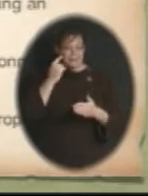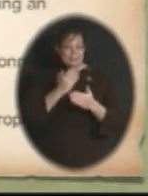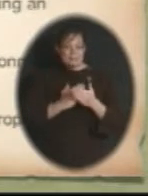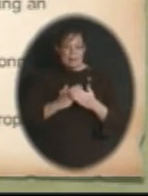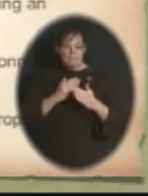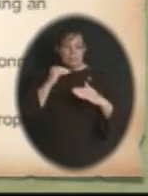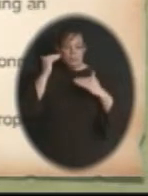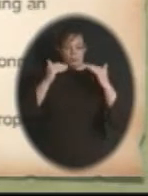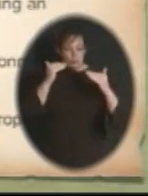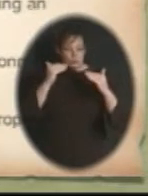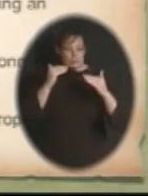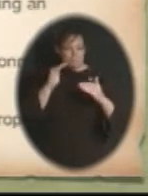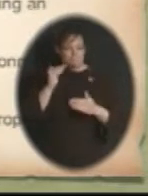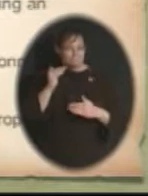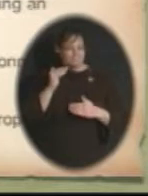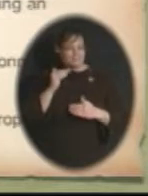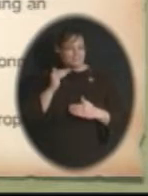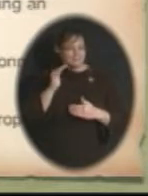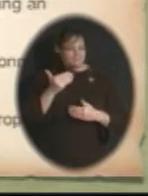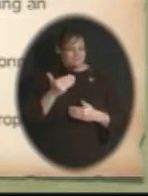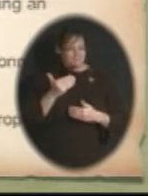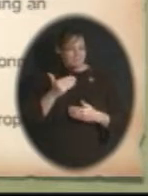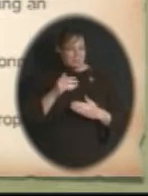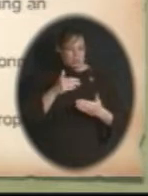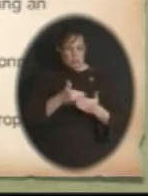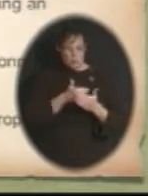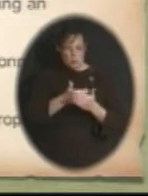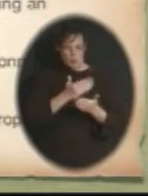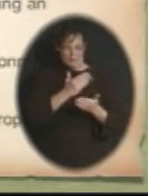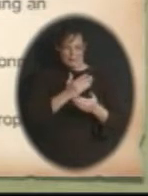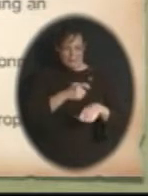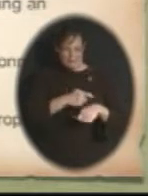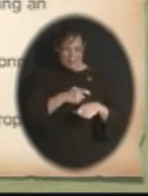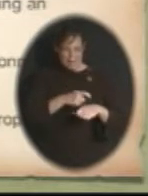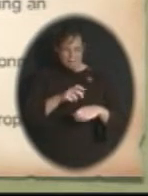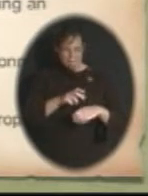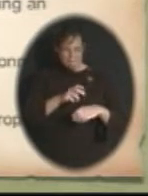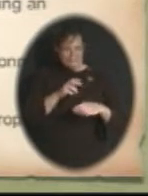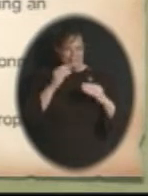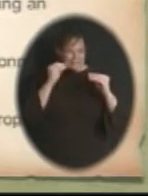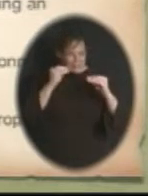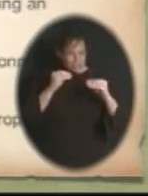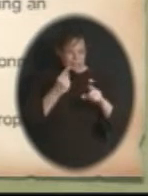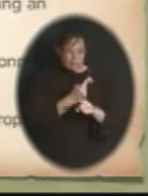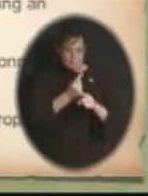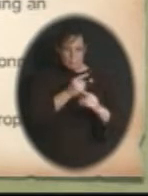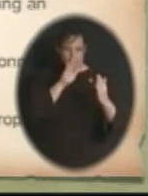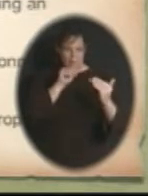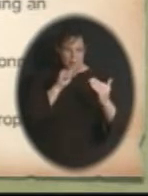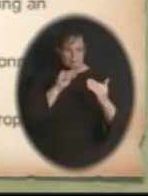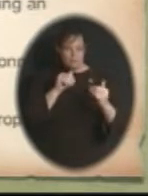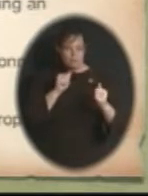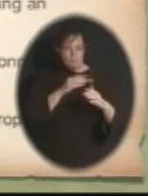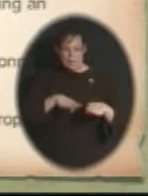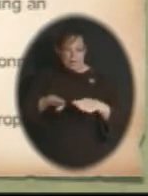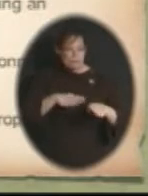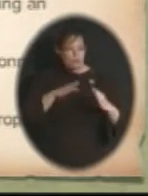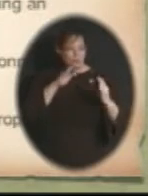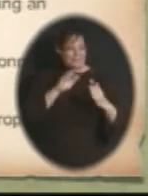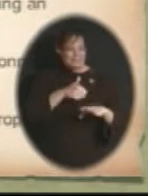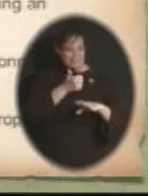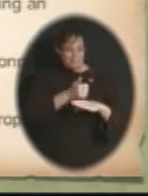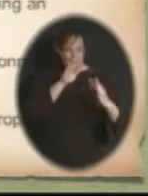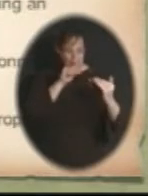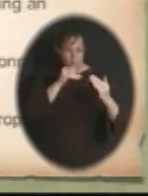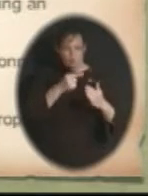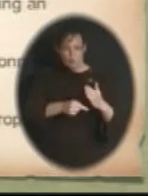find new. The time we spent investing in teaching the appropriate behavior, we set the expectations, we teach it. What do I talk